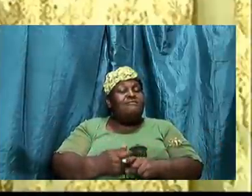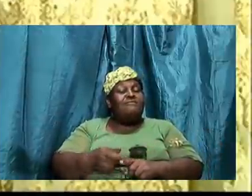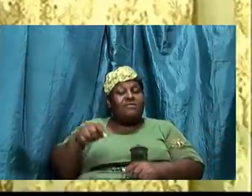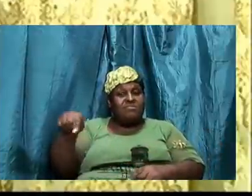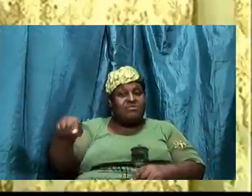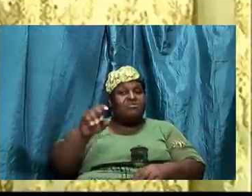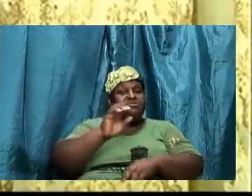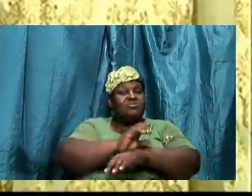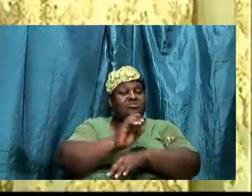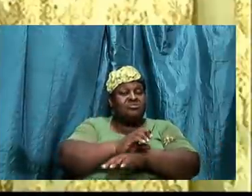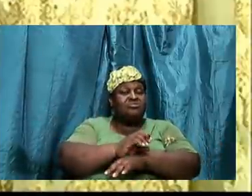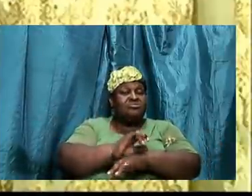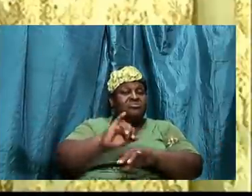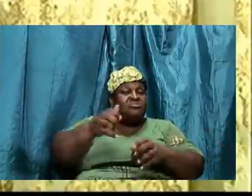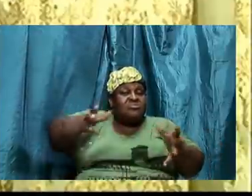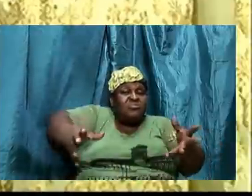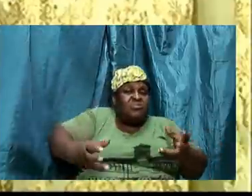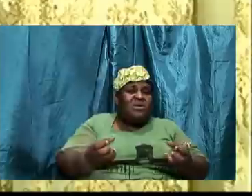We just want to see a man